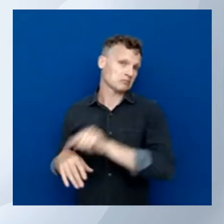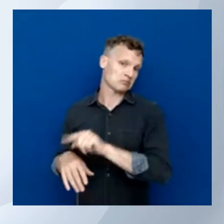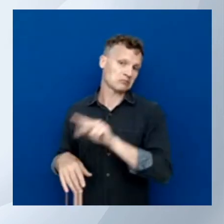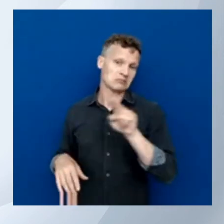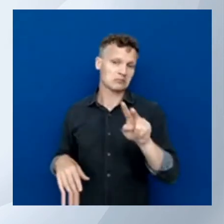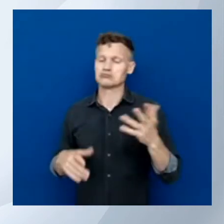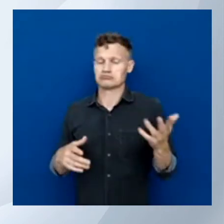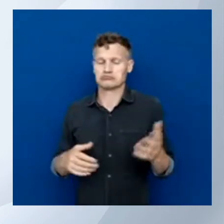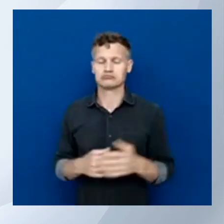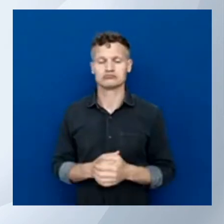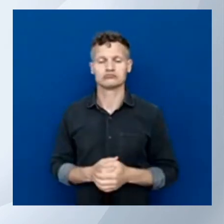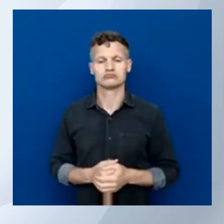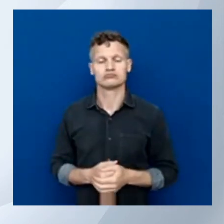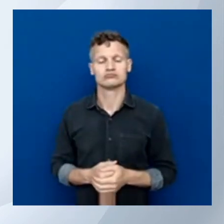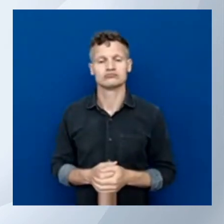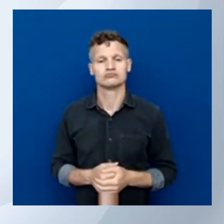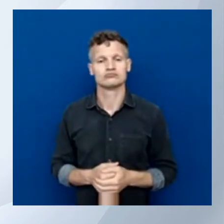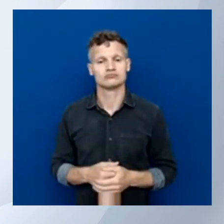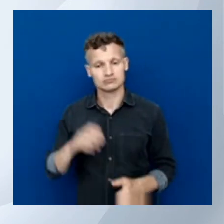Okay.